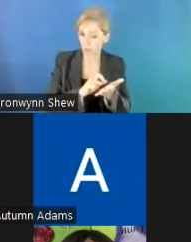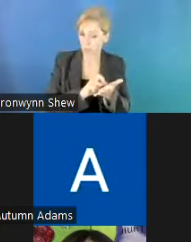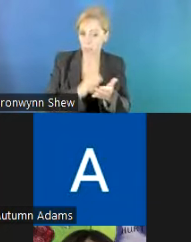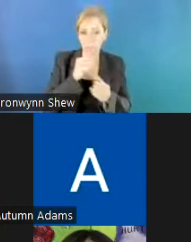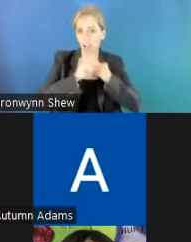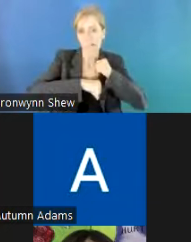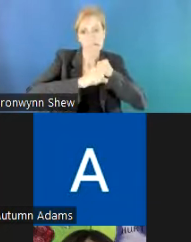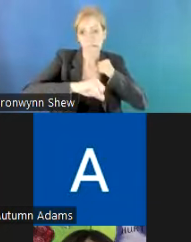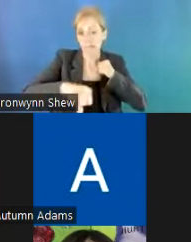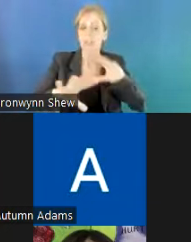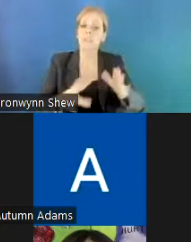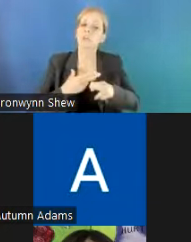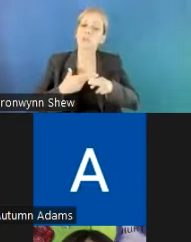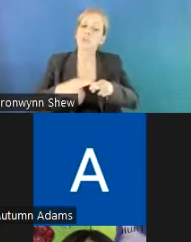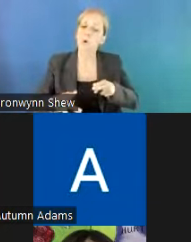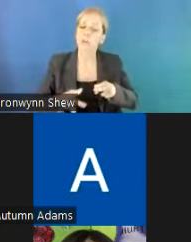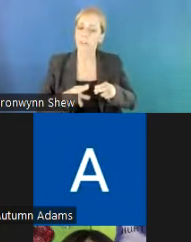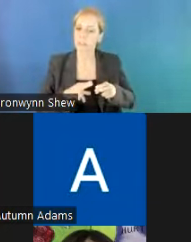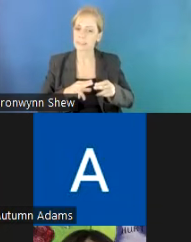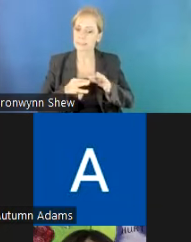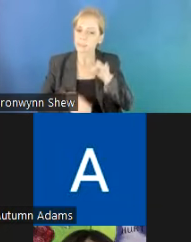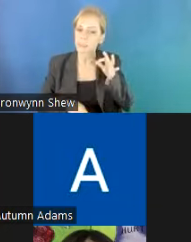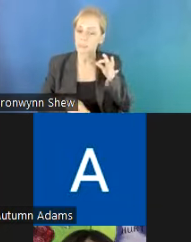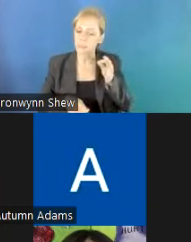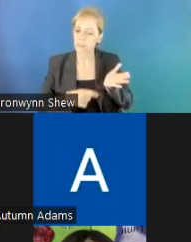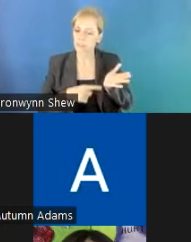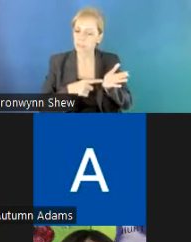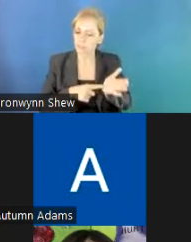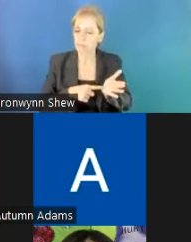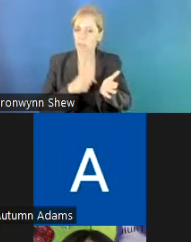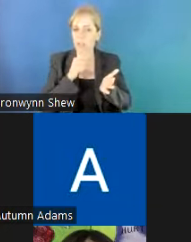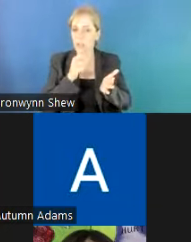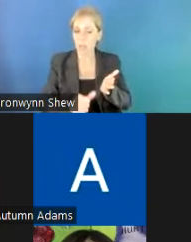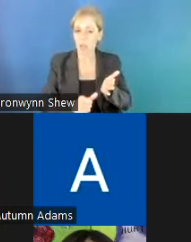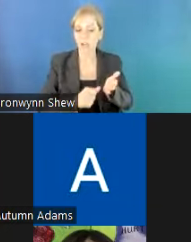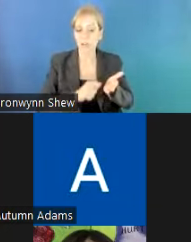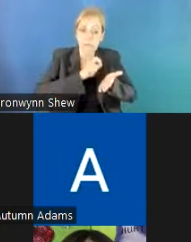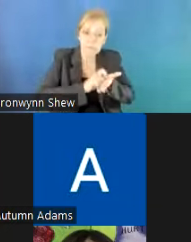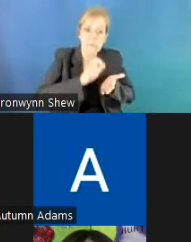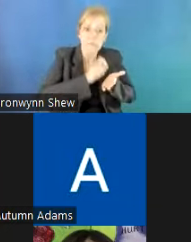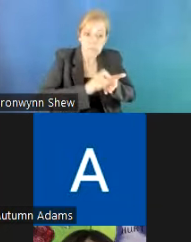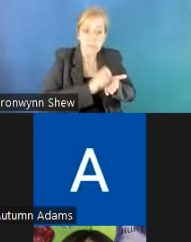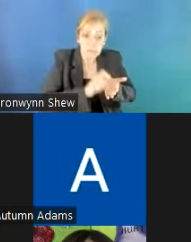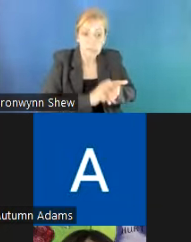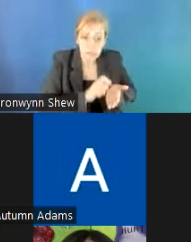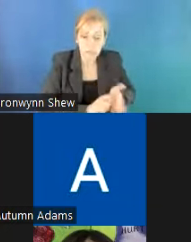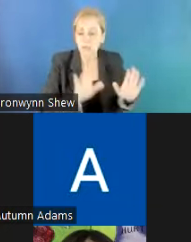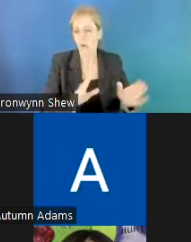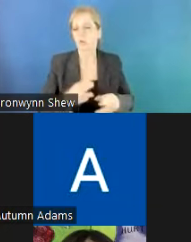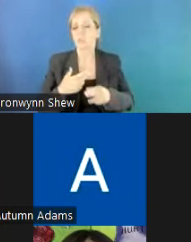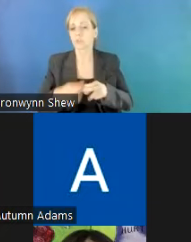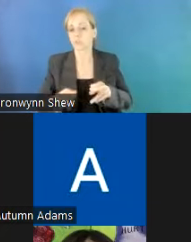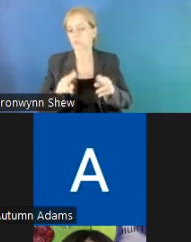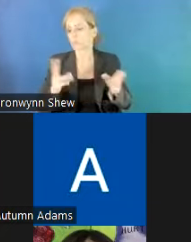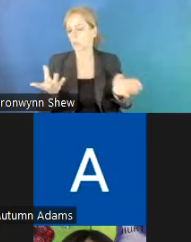You don't have to write down every single word. You can just keep it very, very simple. You could write like,